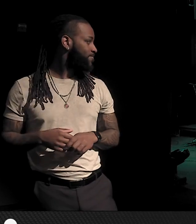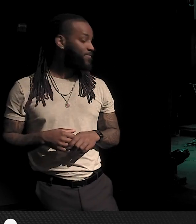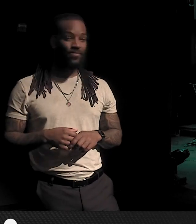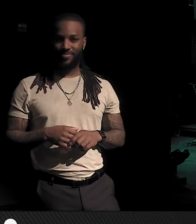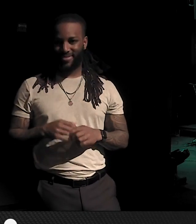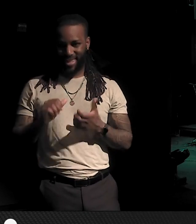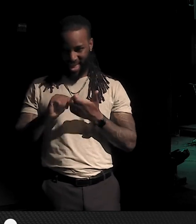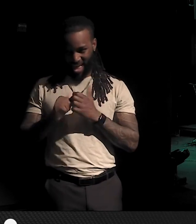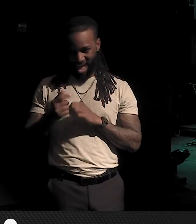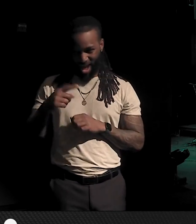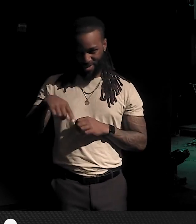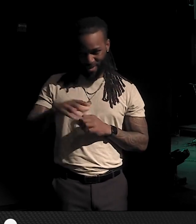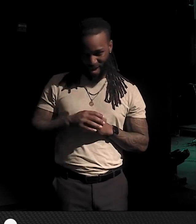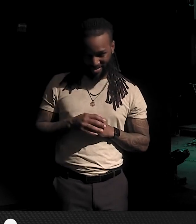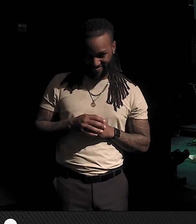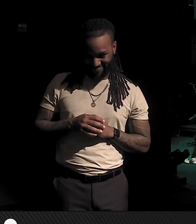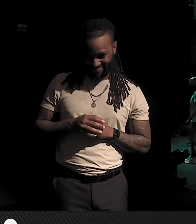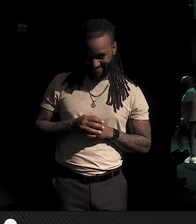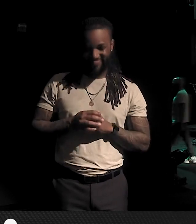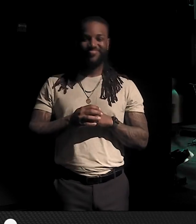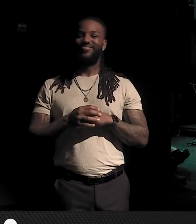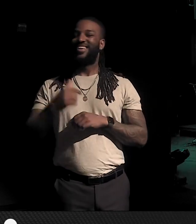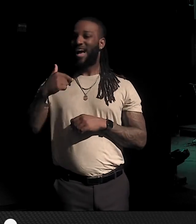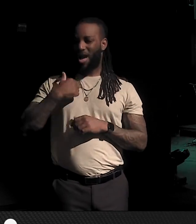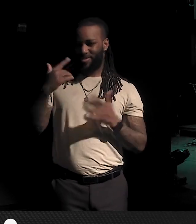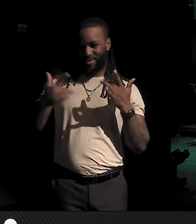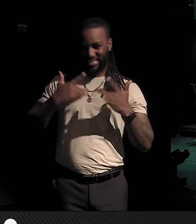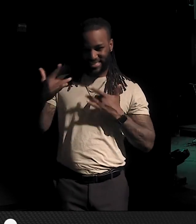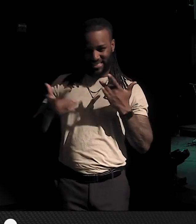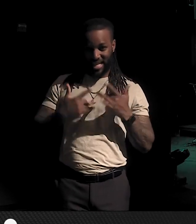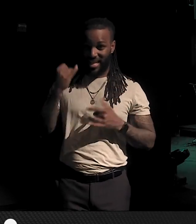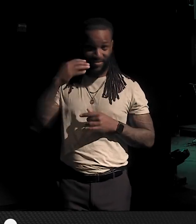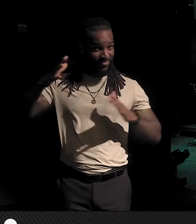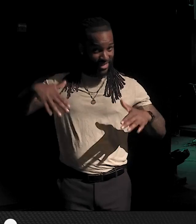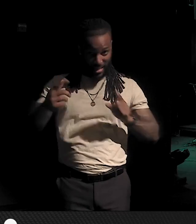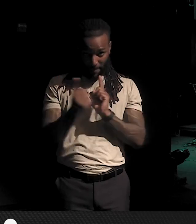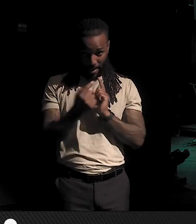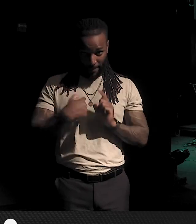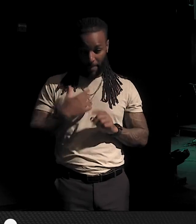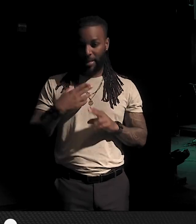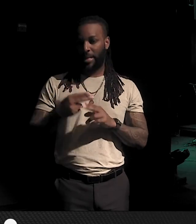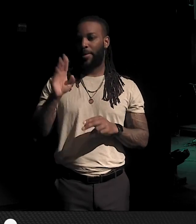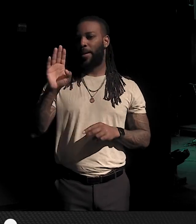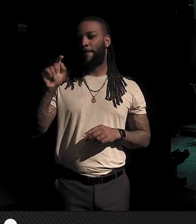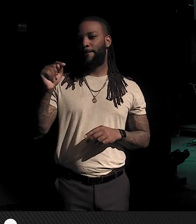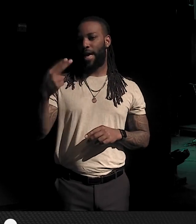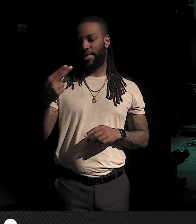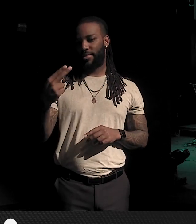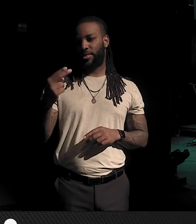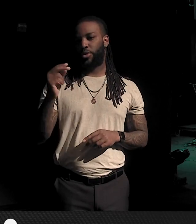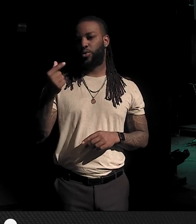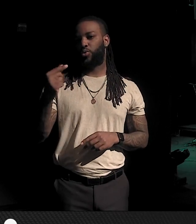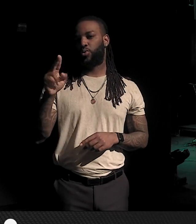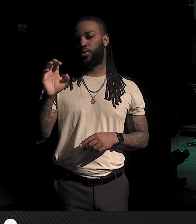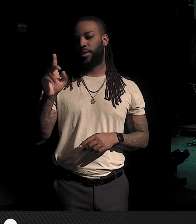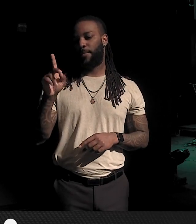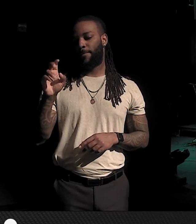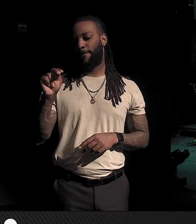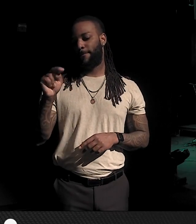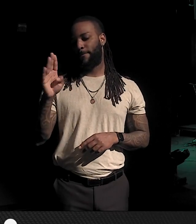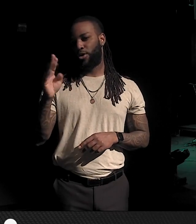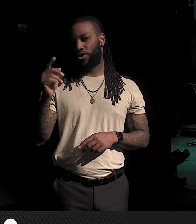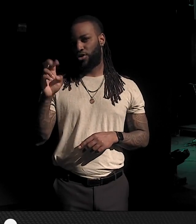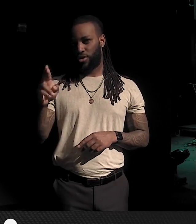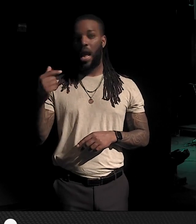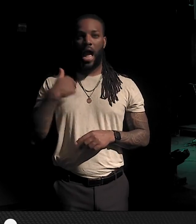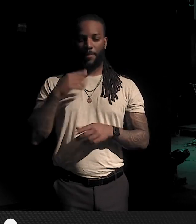How are you all? I am so excited. If I haven't met you yet, my name is Beth Guckenberger, and I am part of the teaching team here and excited